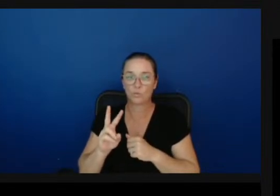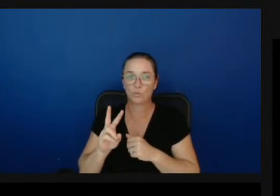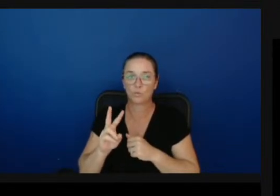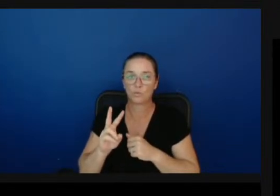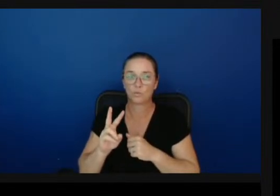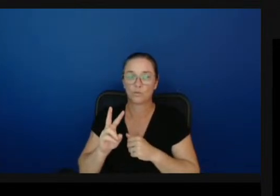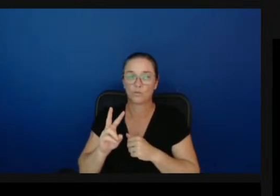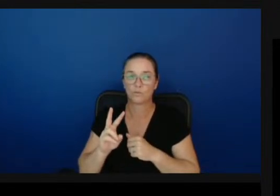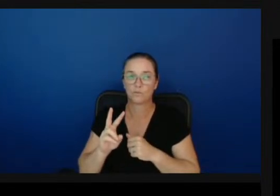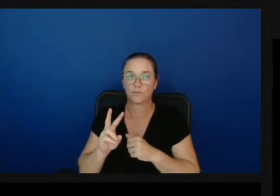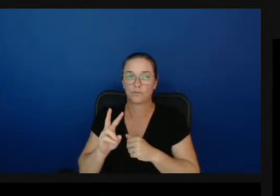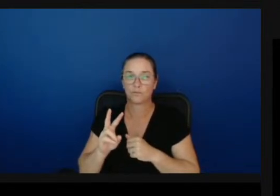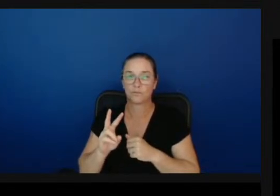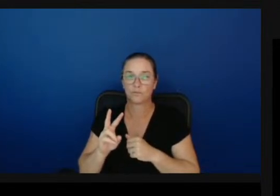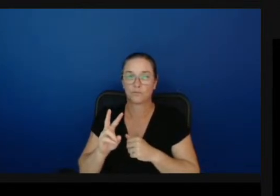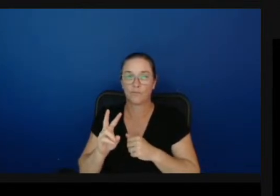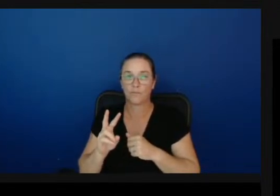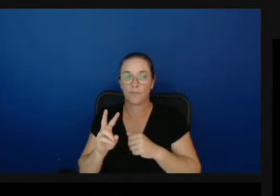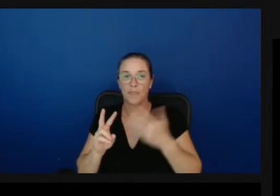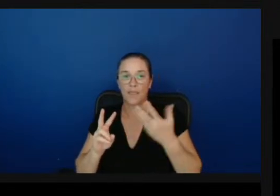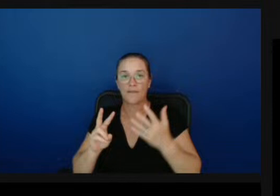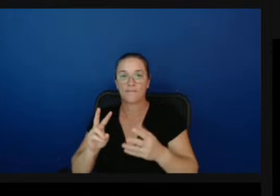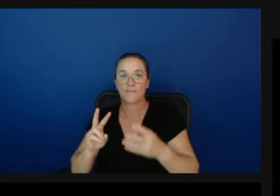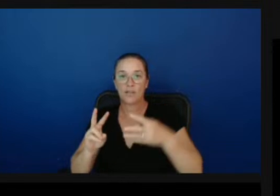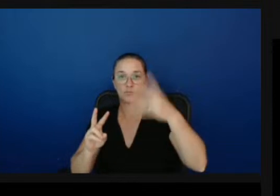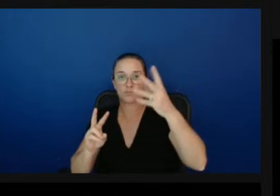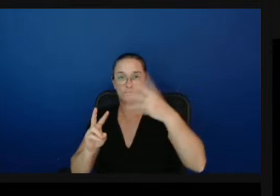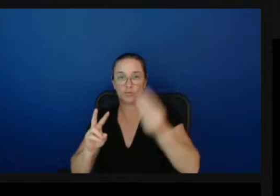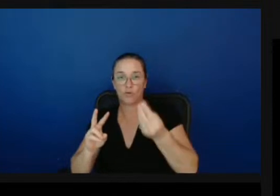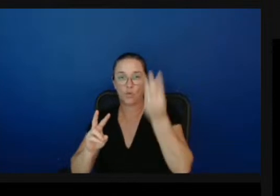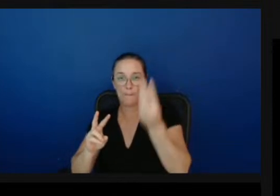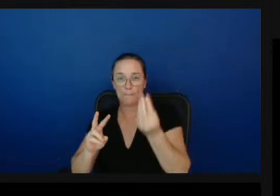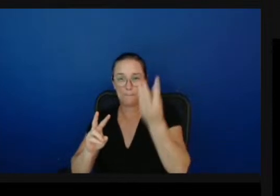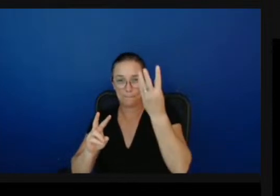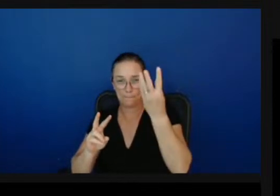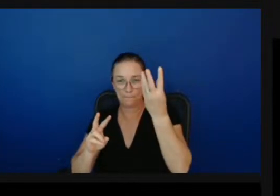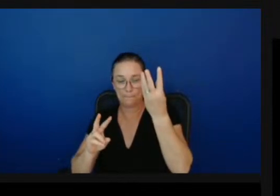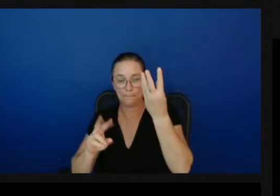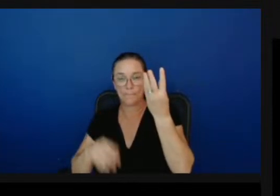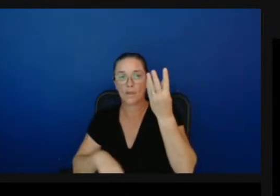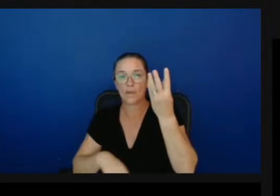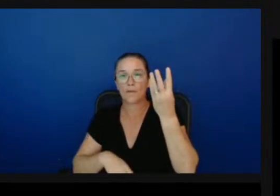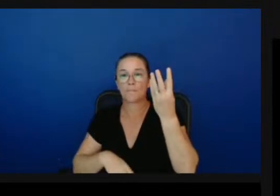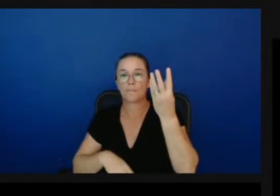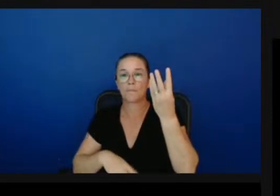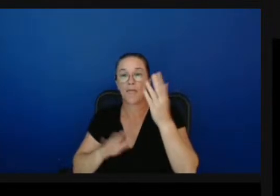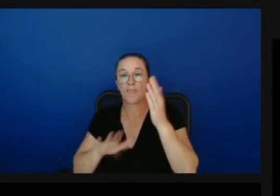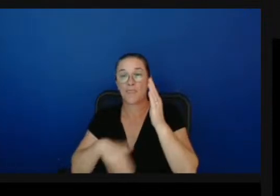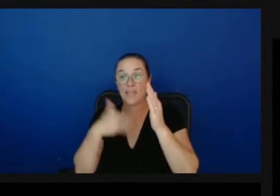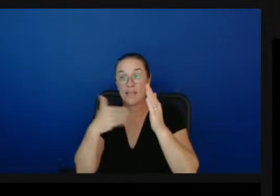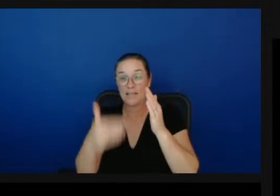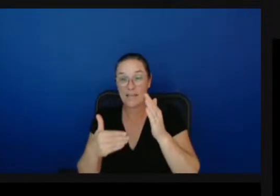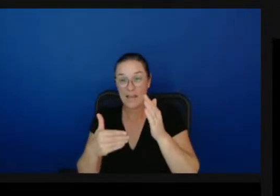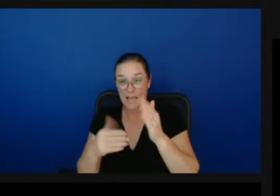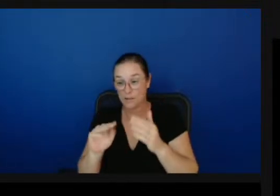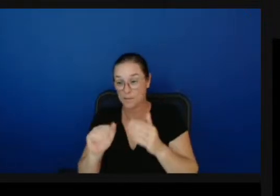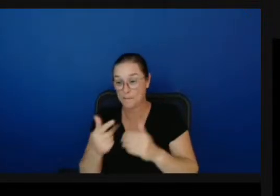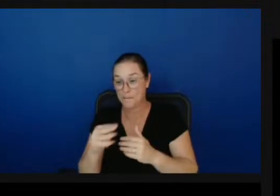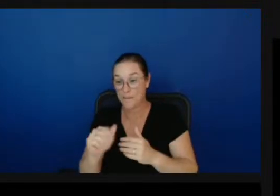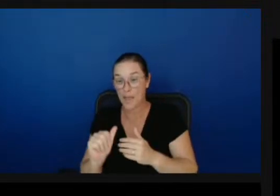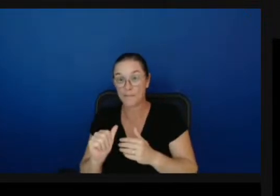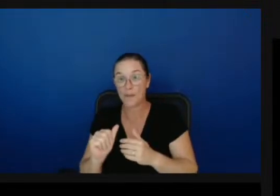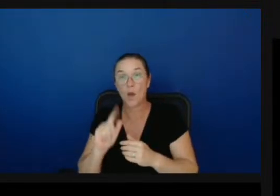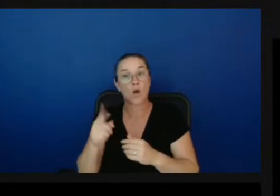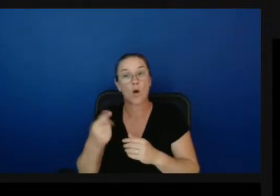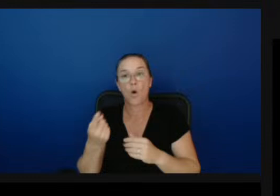the summit magma had already come up to erupt. The next batch of magma into the volcano seemed to divert into the rift